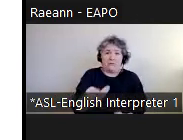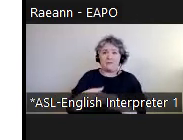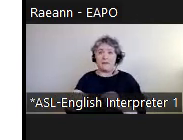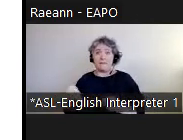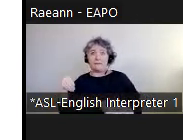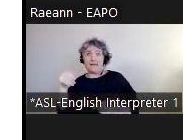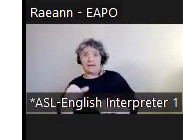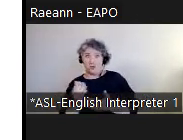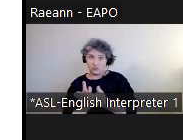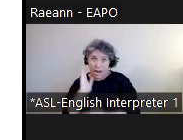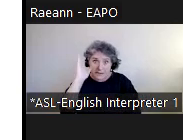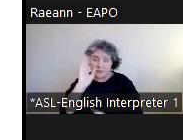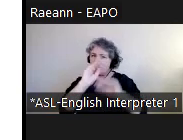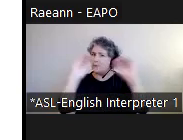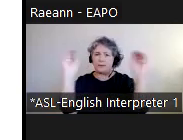role.